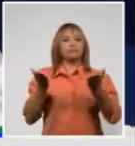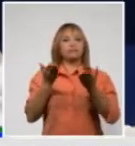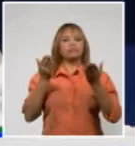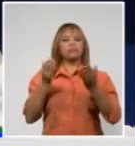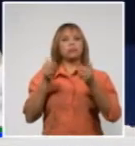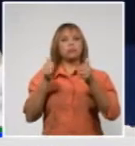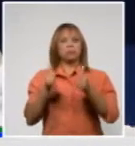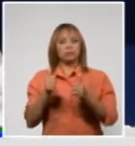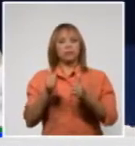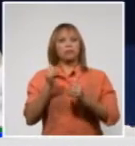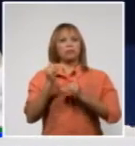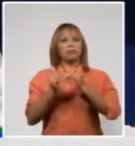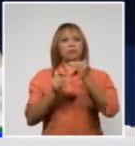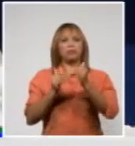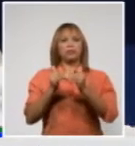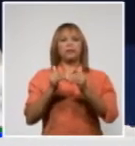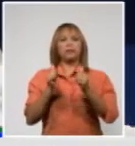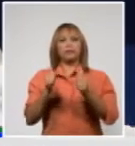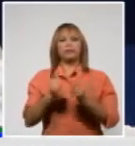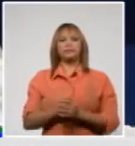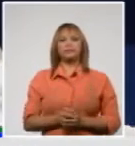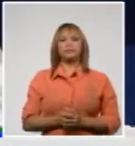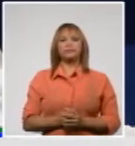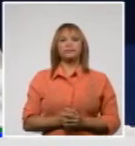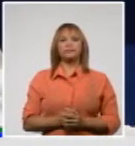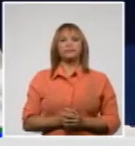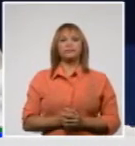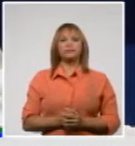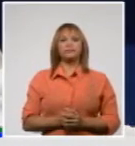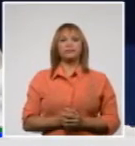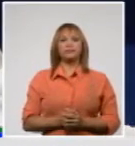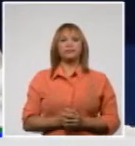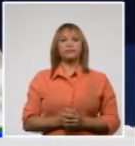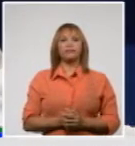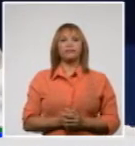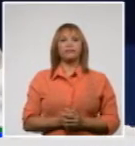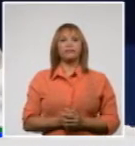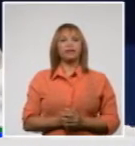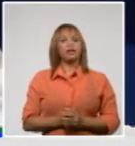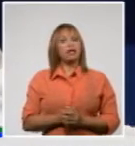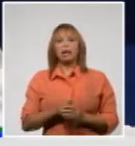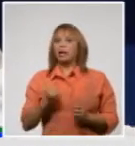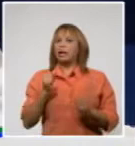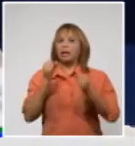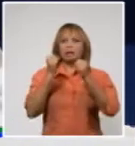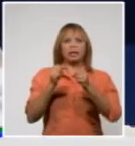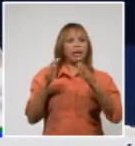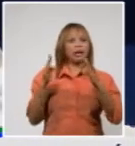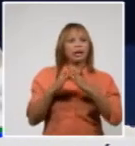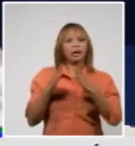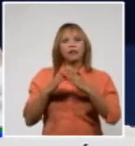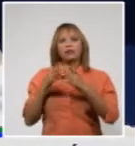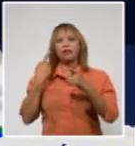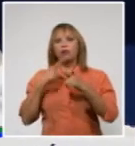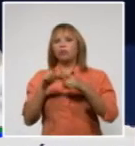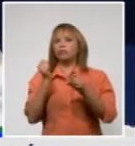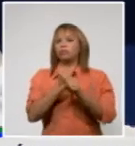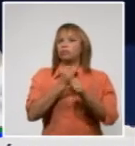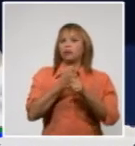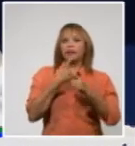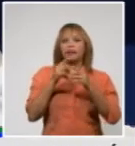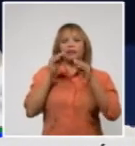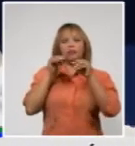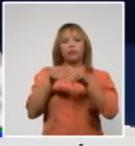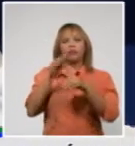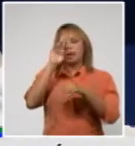3,458 people, or 84% of all confirmed cases in Cuba, have recovered from the